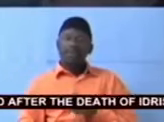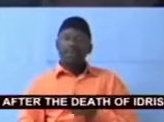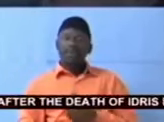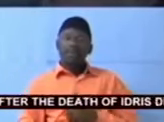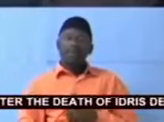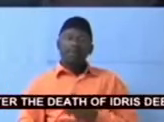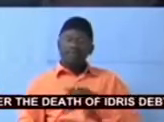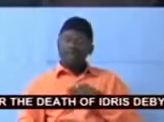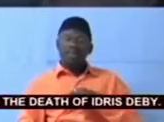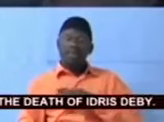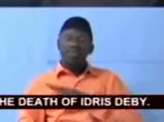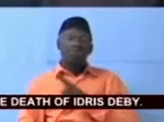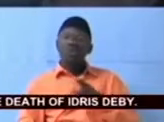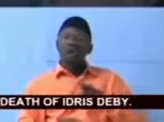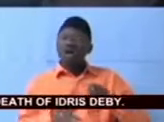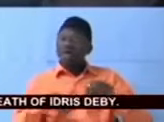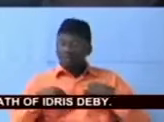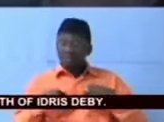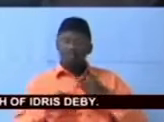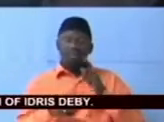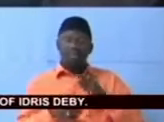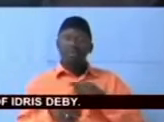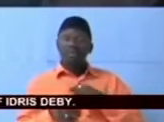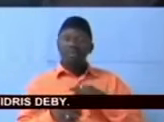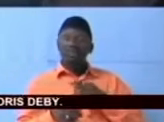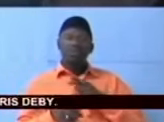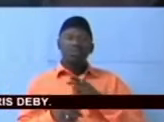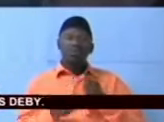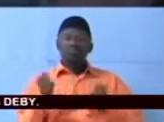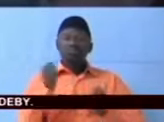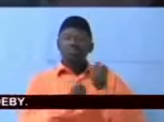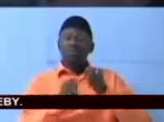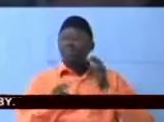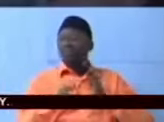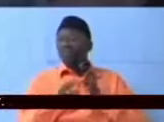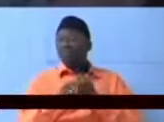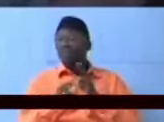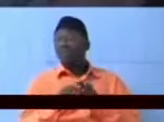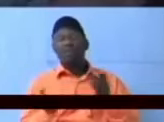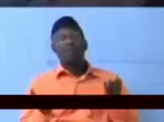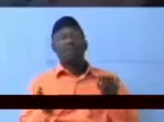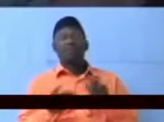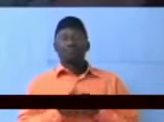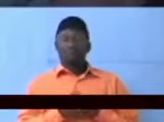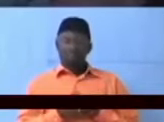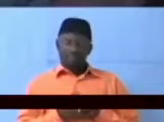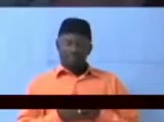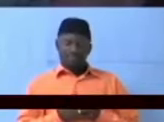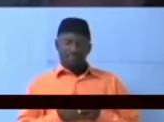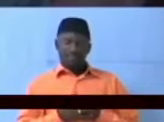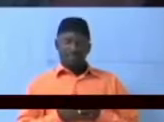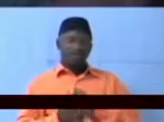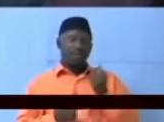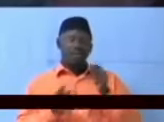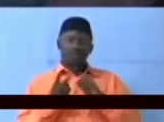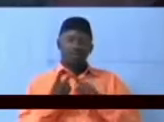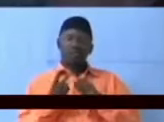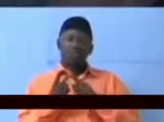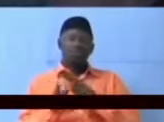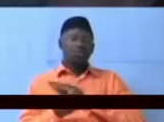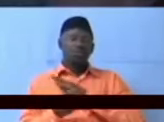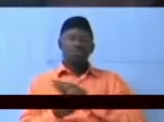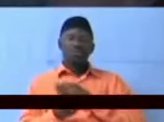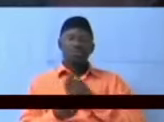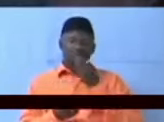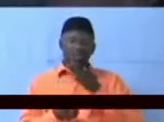nak nangou ci benen bi nga xamne mom lañ ko tuumal and also pleaded not guilty to disobedience to